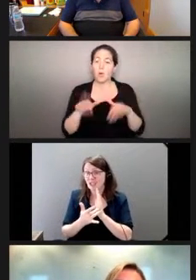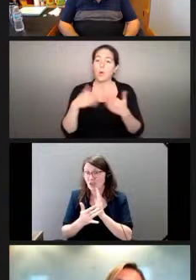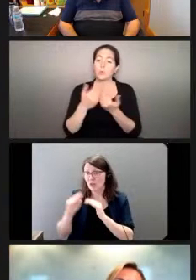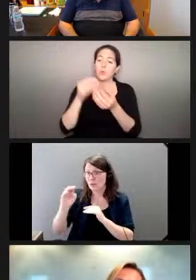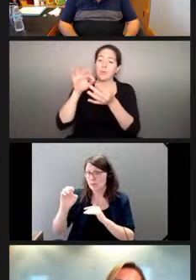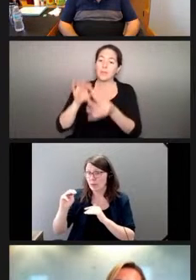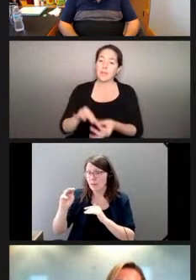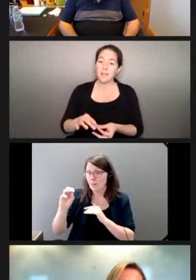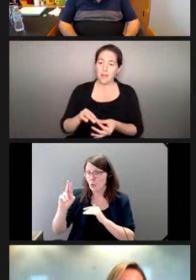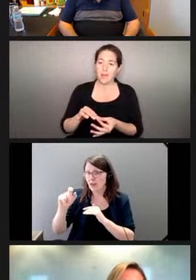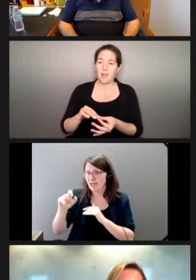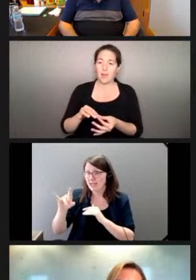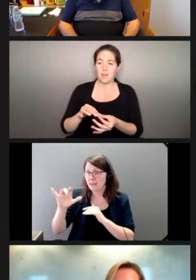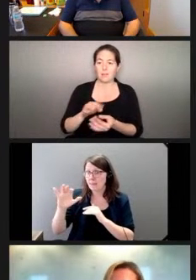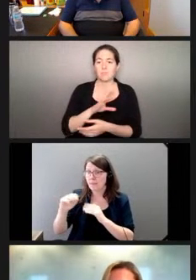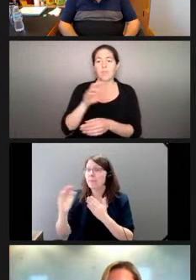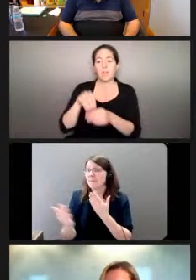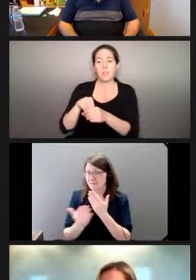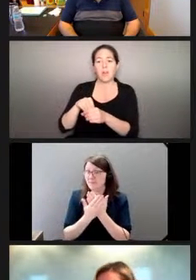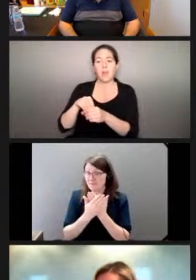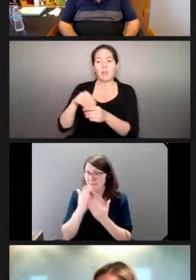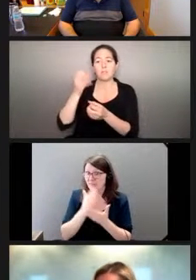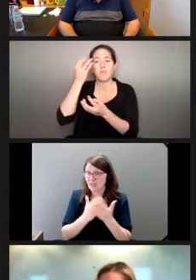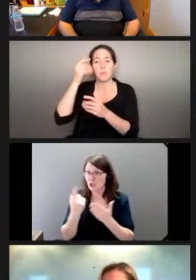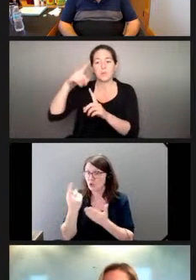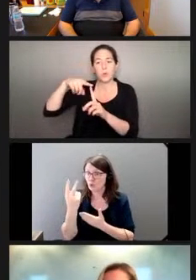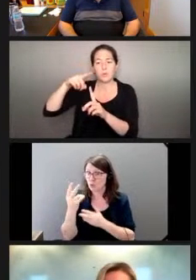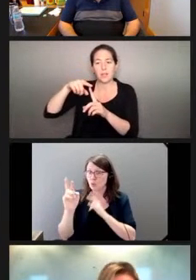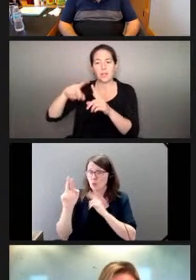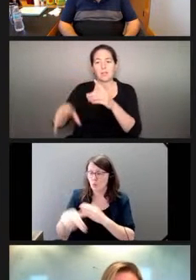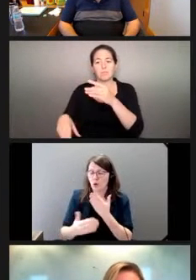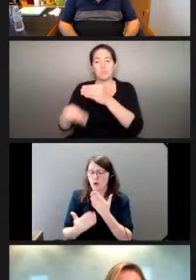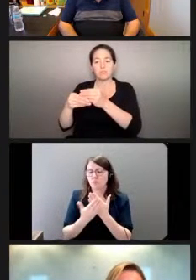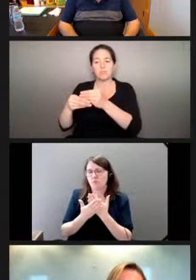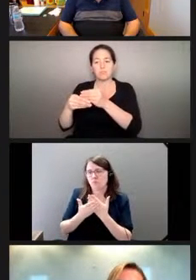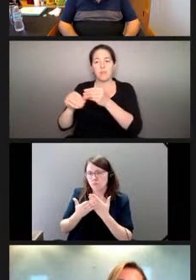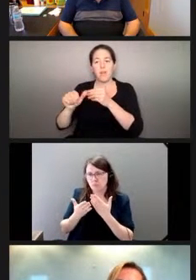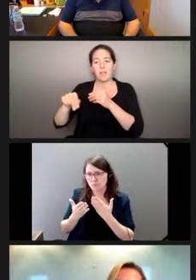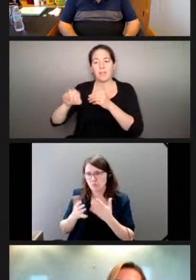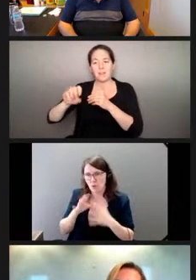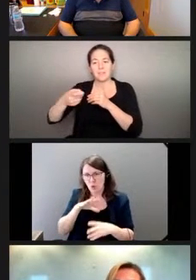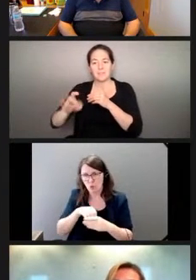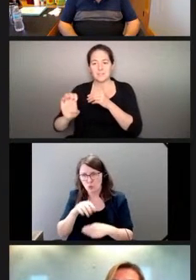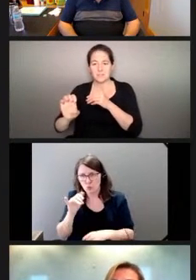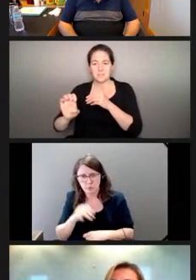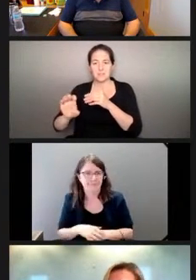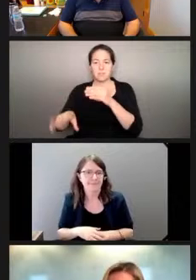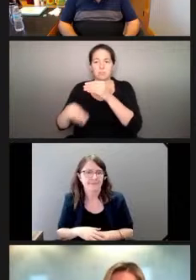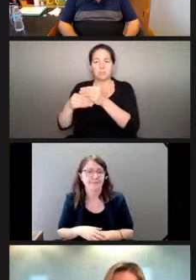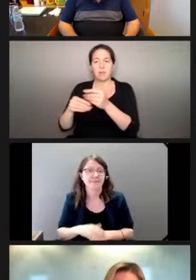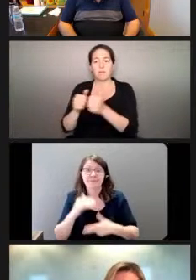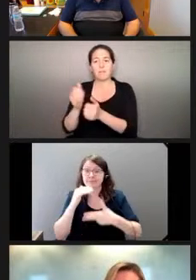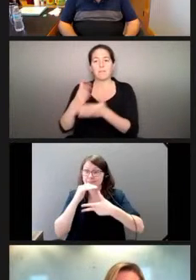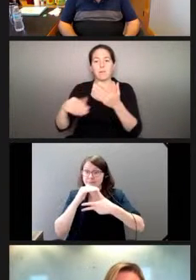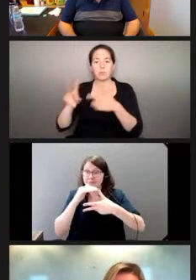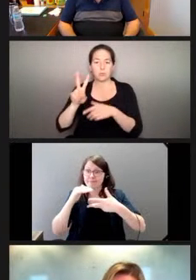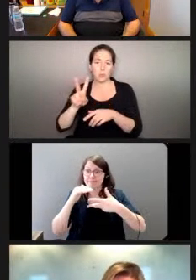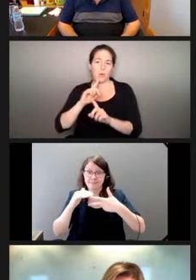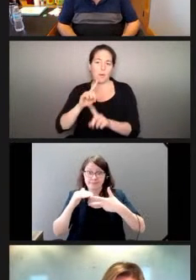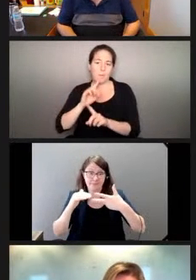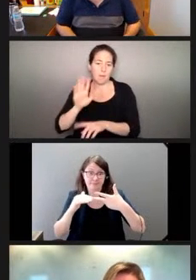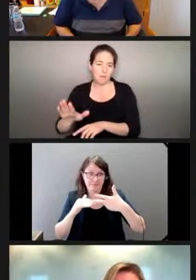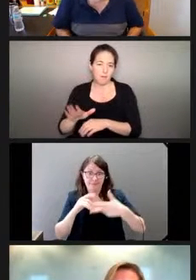report. So the first 3 categories, which you see on this slide, include options that touch on promotion